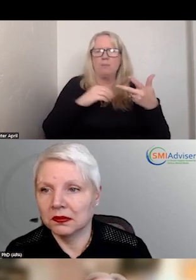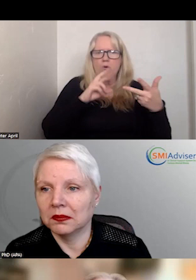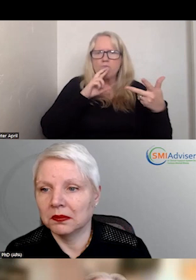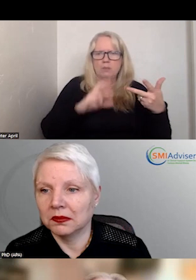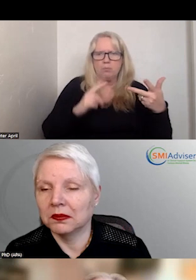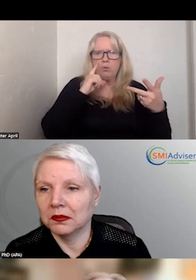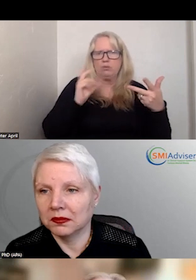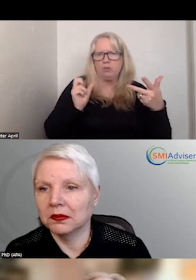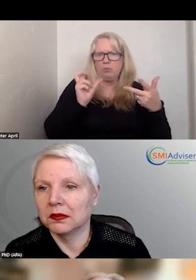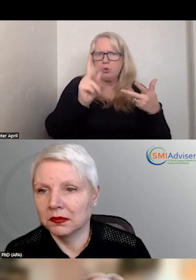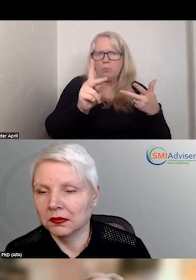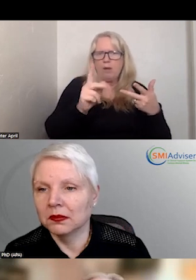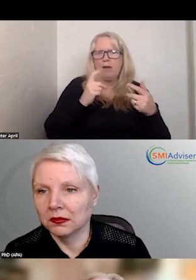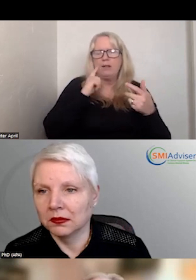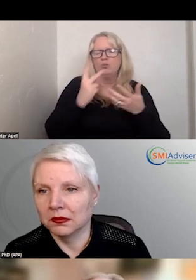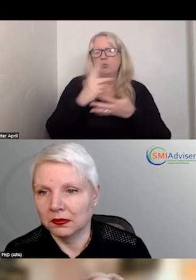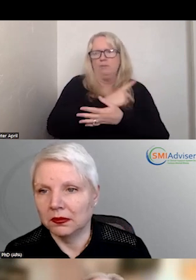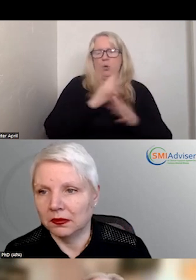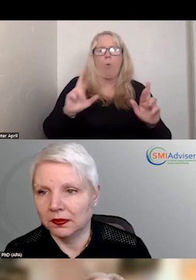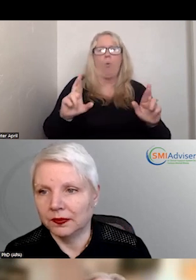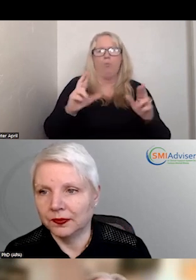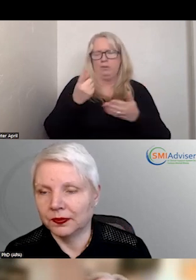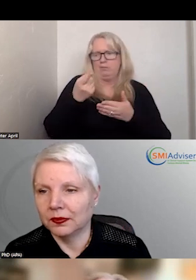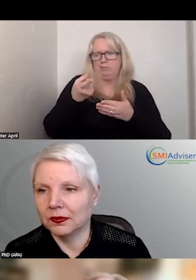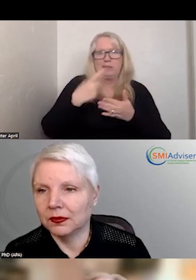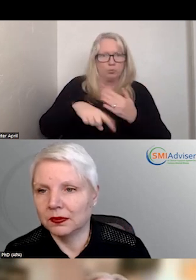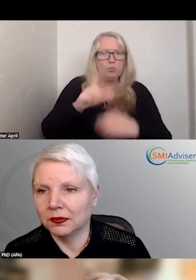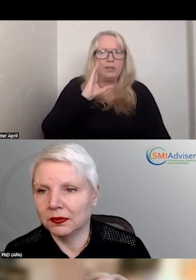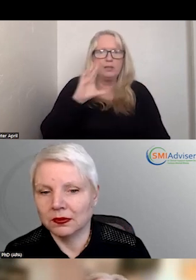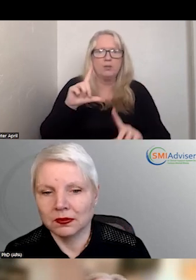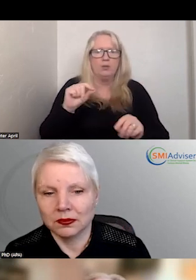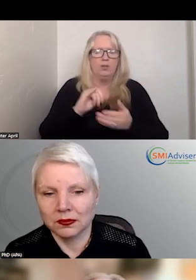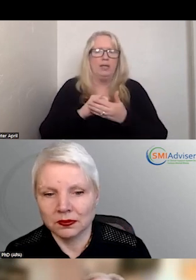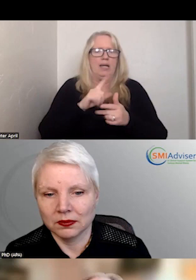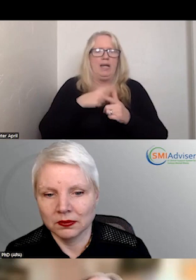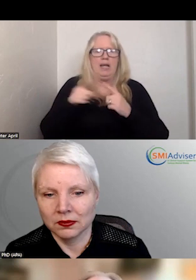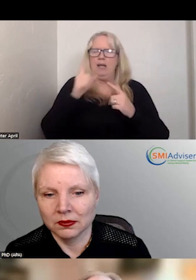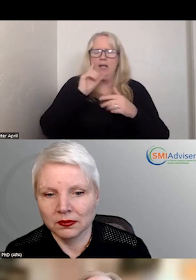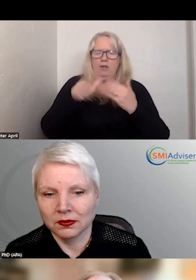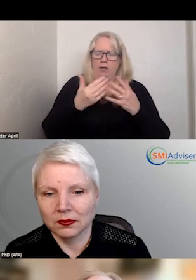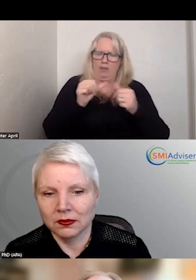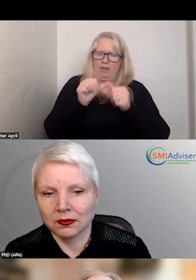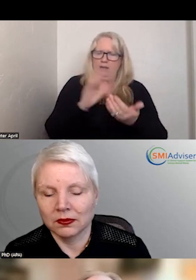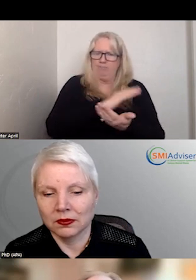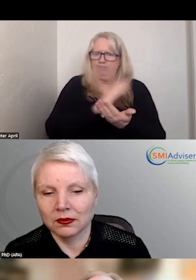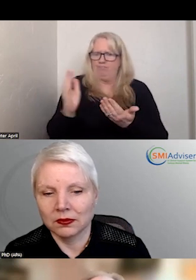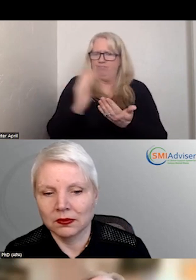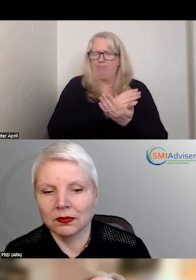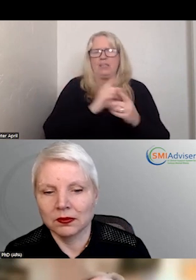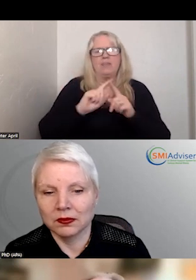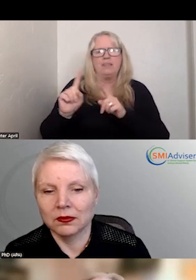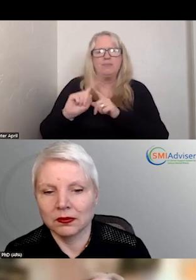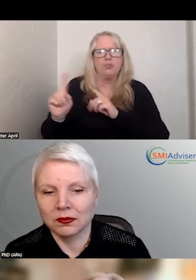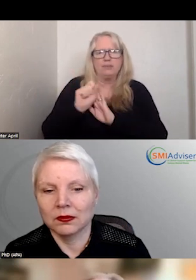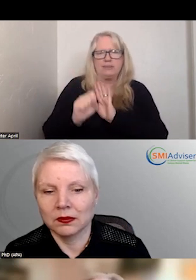states for your review, hopefully next week, looking at summarizing the entire crisis continuum across states, as